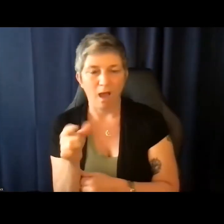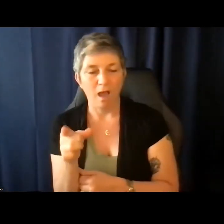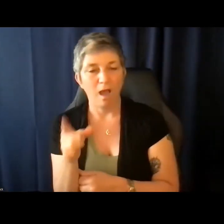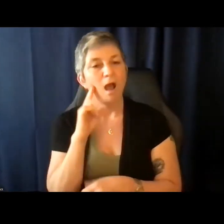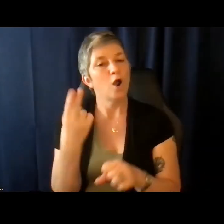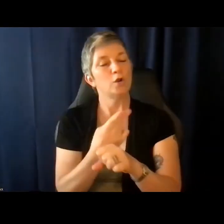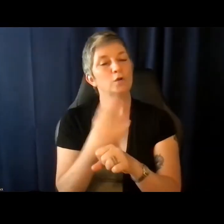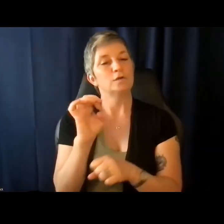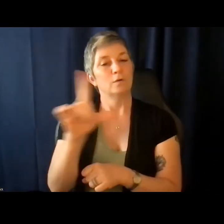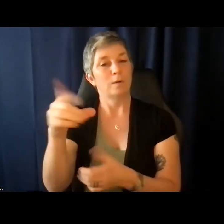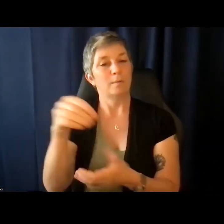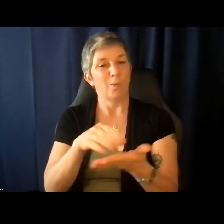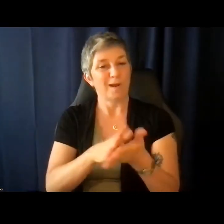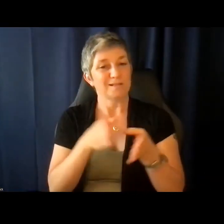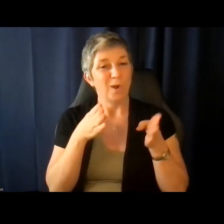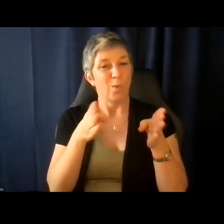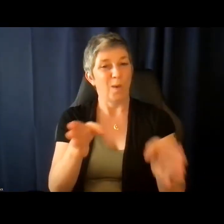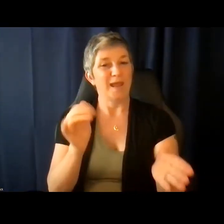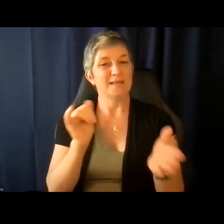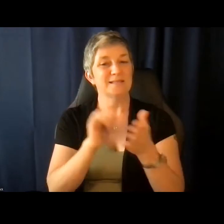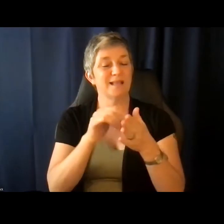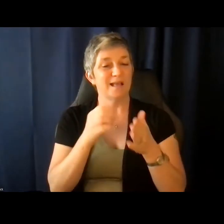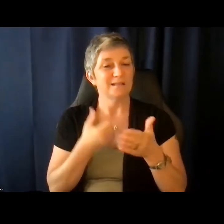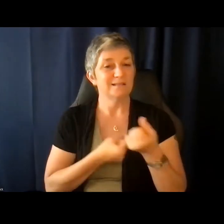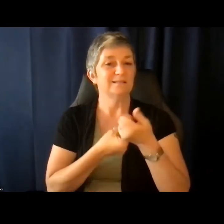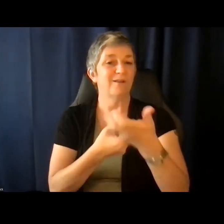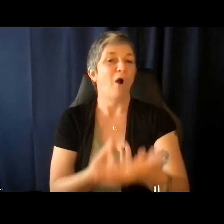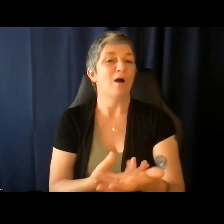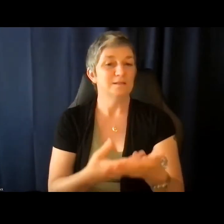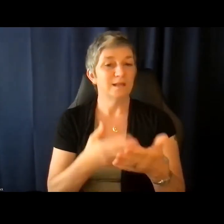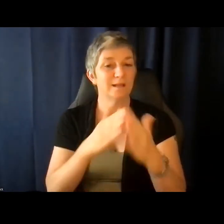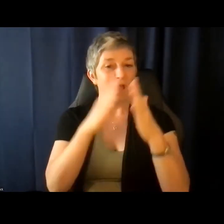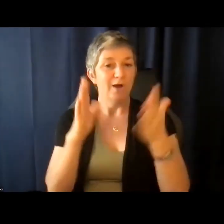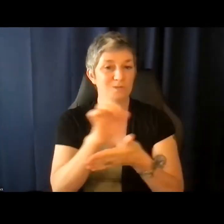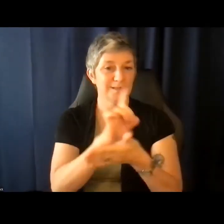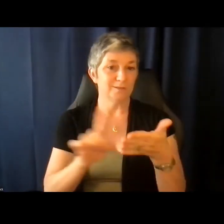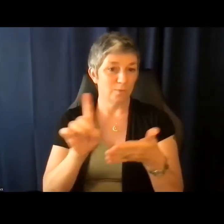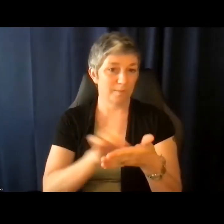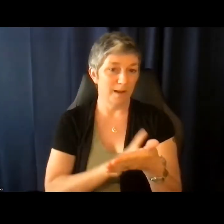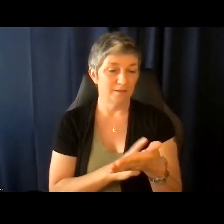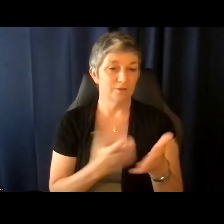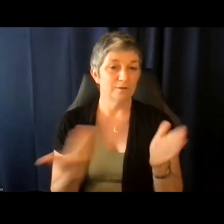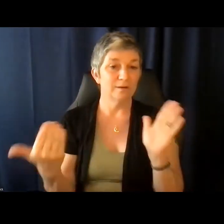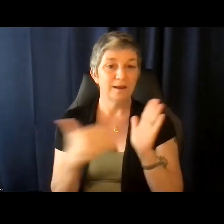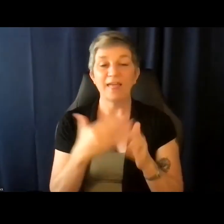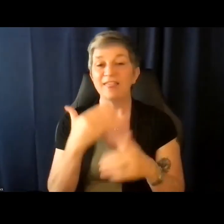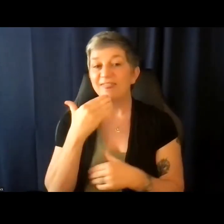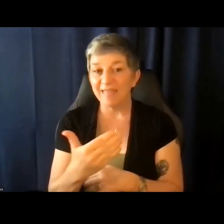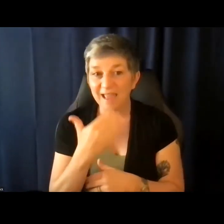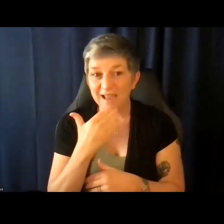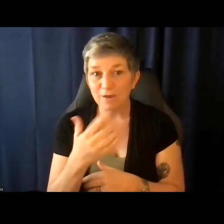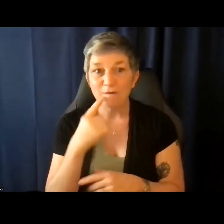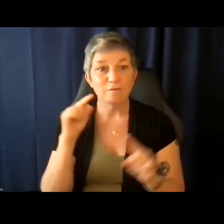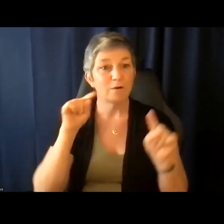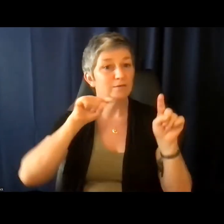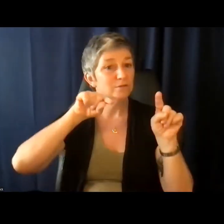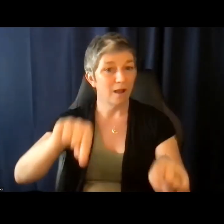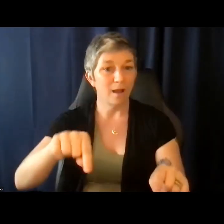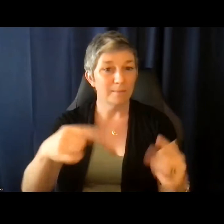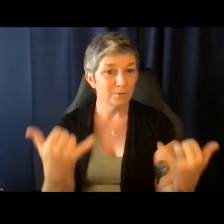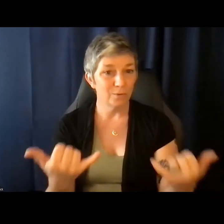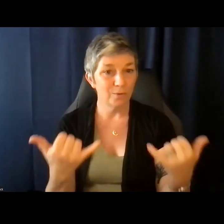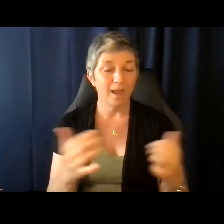criminal records in ways that is leading to housing discrimination. So really, again, want to just thank you for being here today.